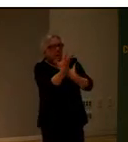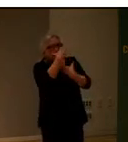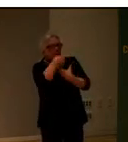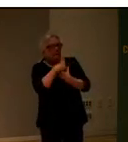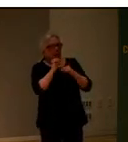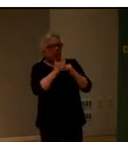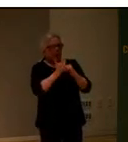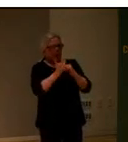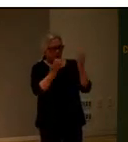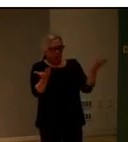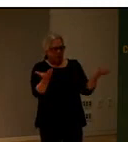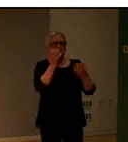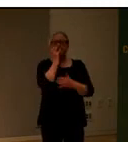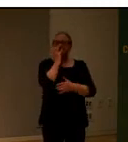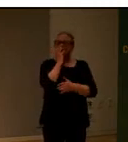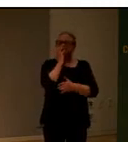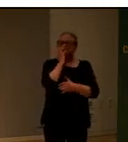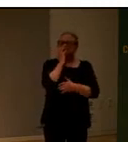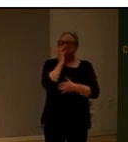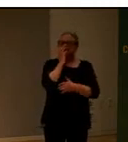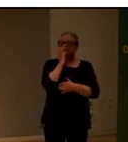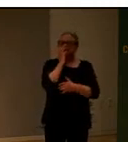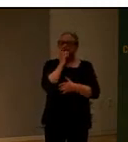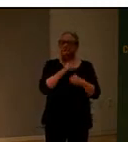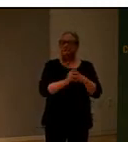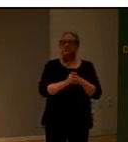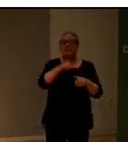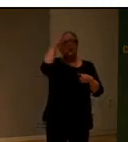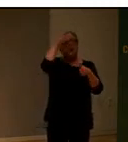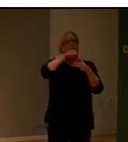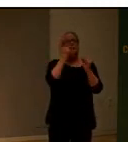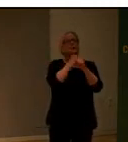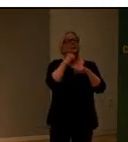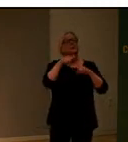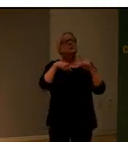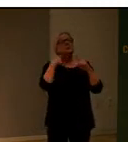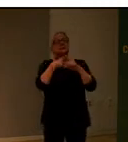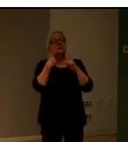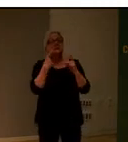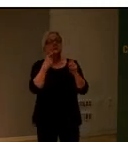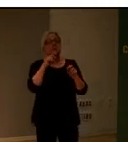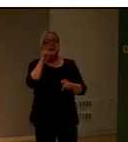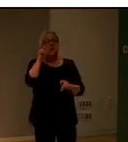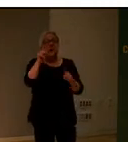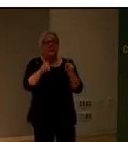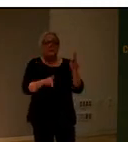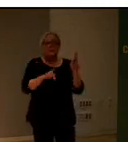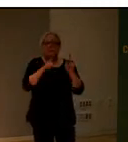But all of that to say, remember back to the statistics about the number of people